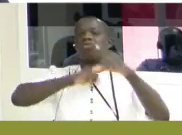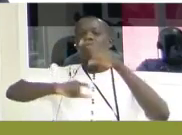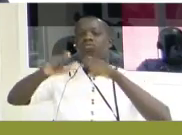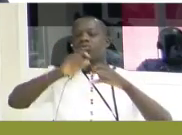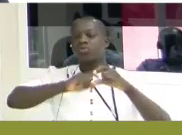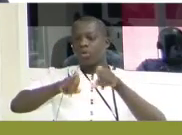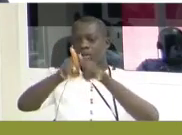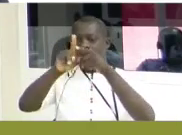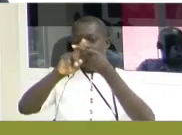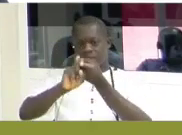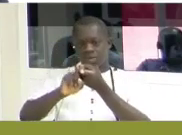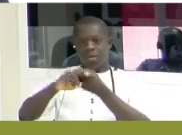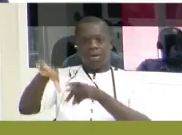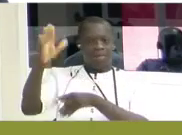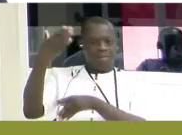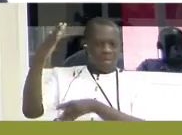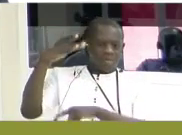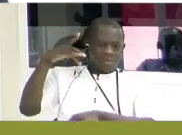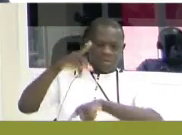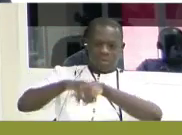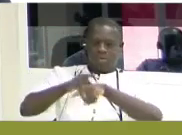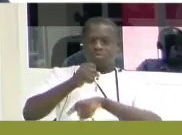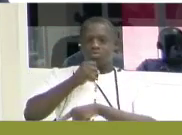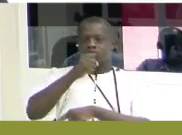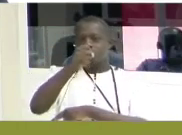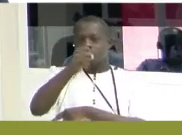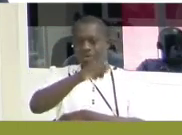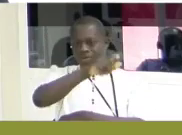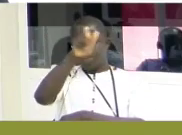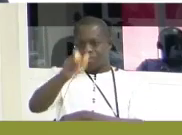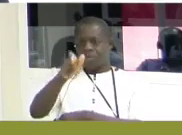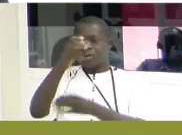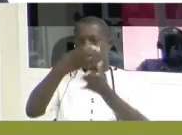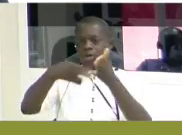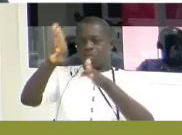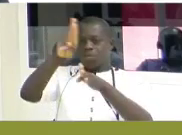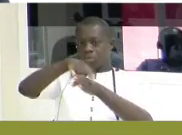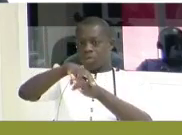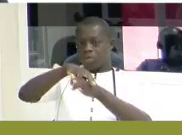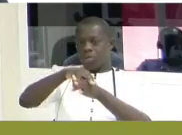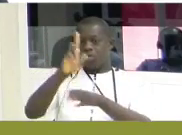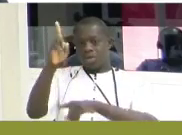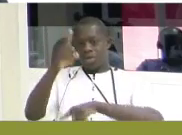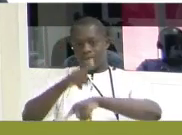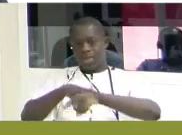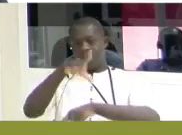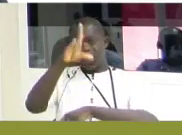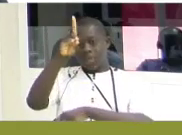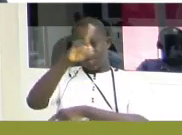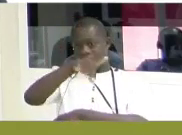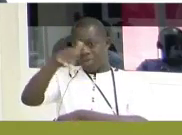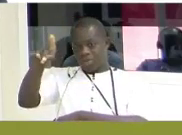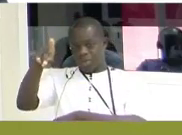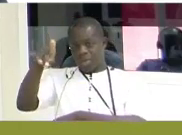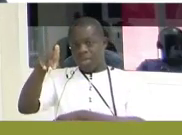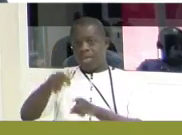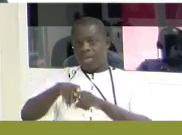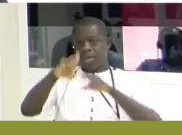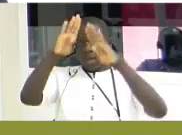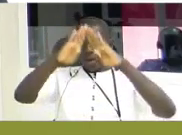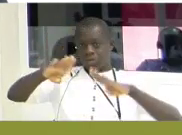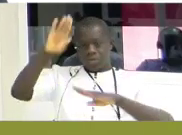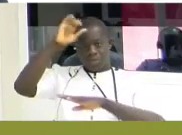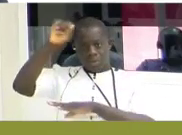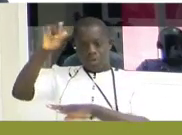time a journalist, a reporter, just like us. She was one time DPPR State House. She was one